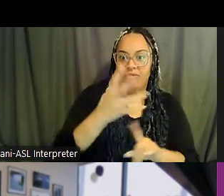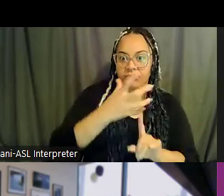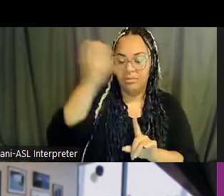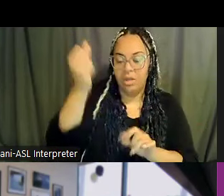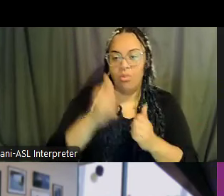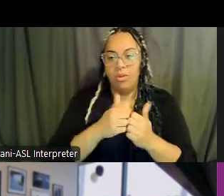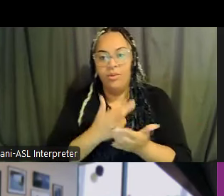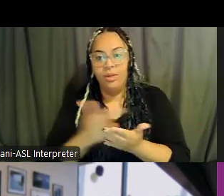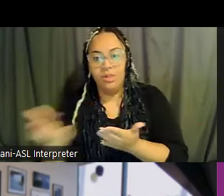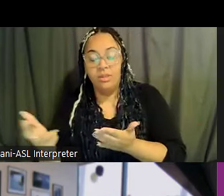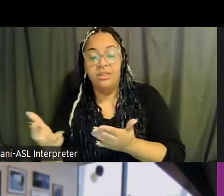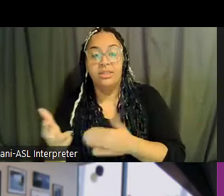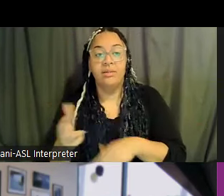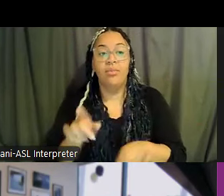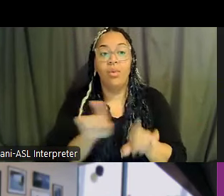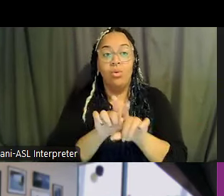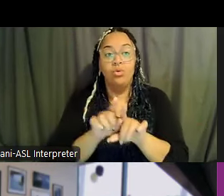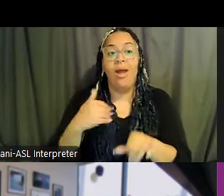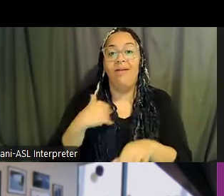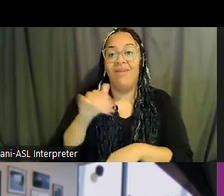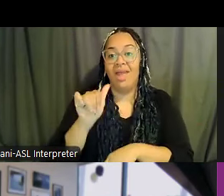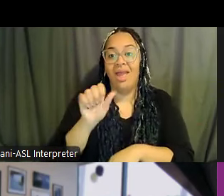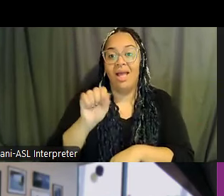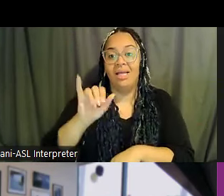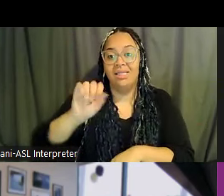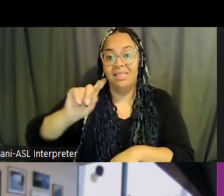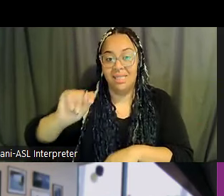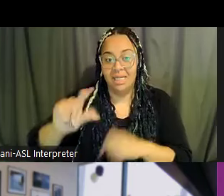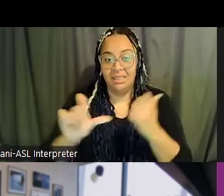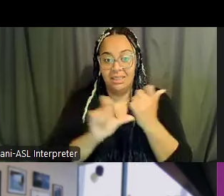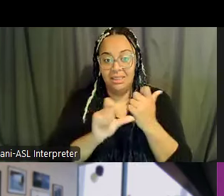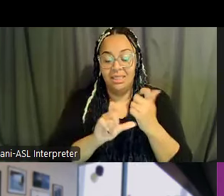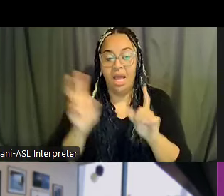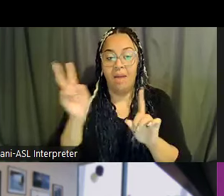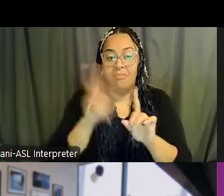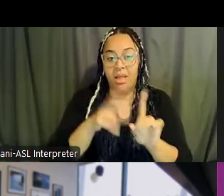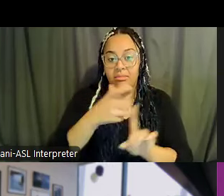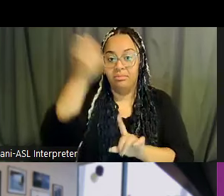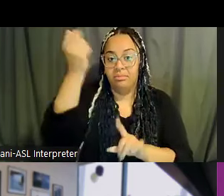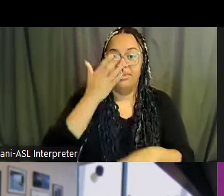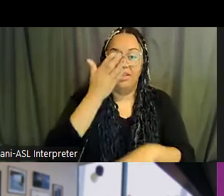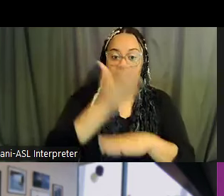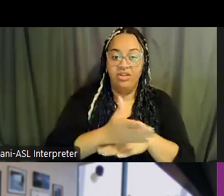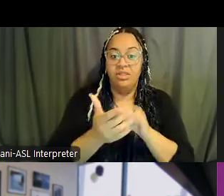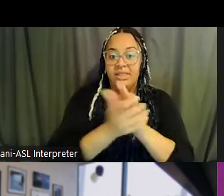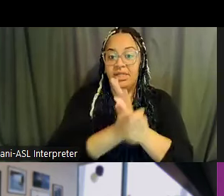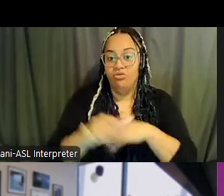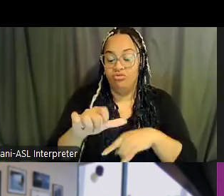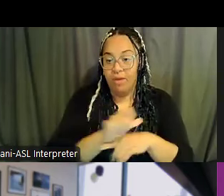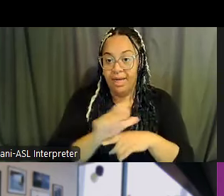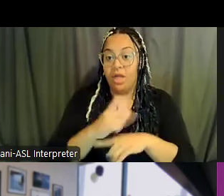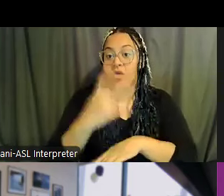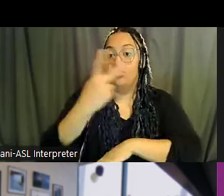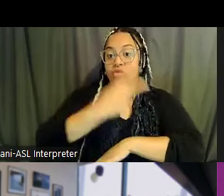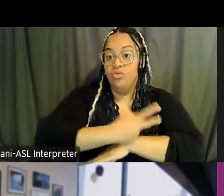applied suicide intervention skills training. It's an in-person 2-day full training, and you learn interventions that you can